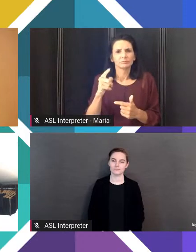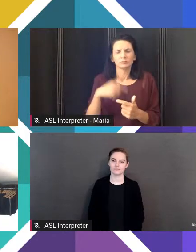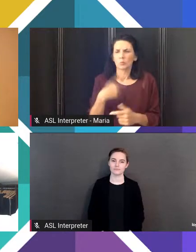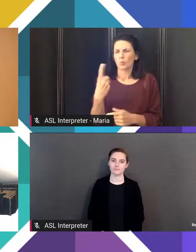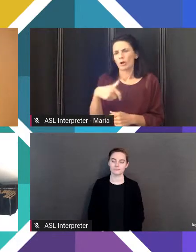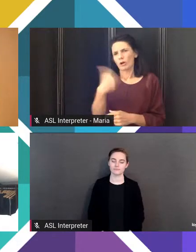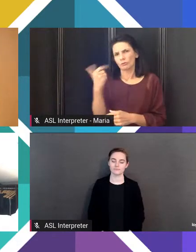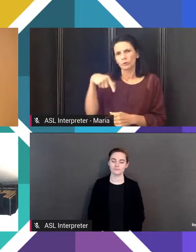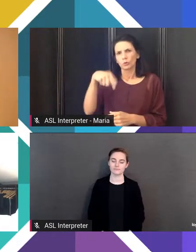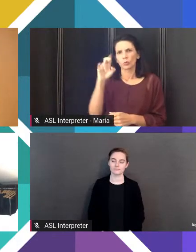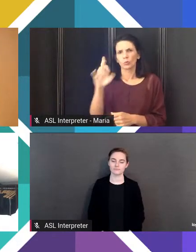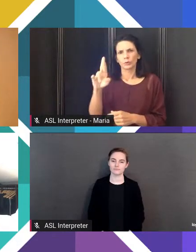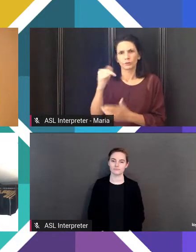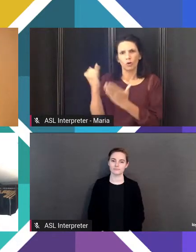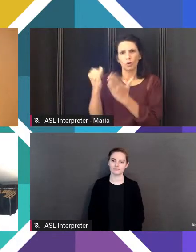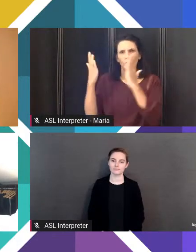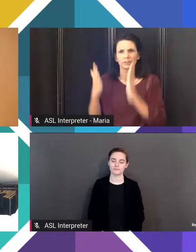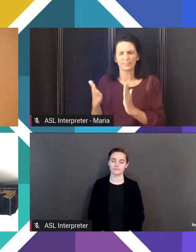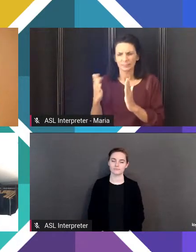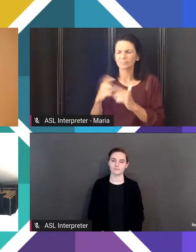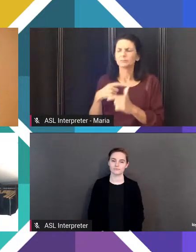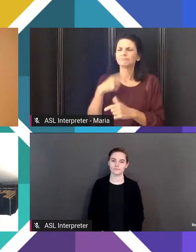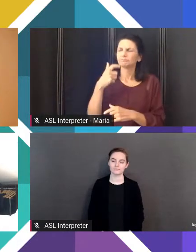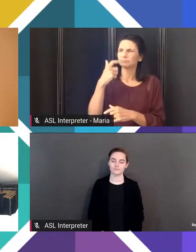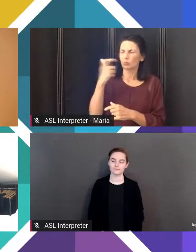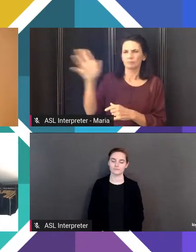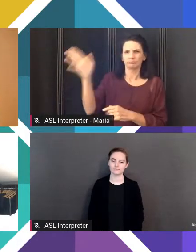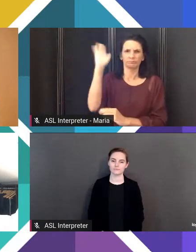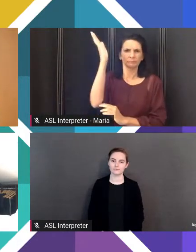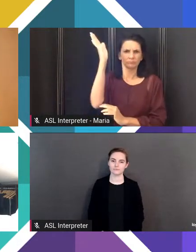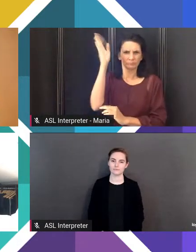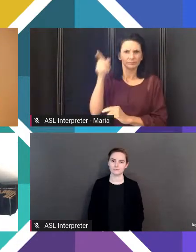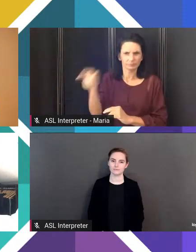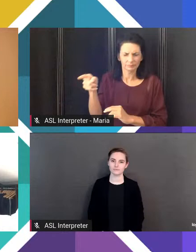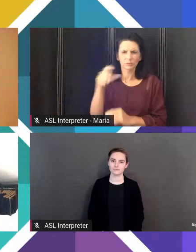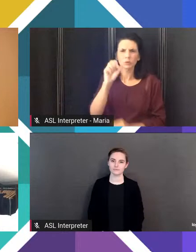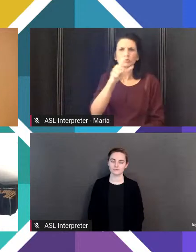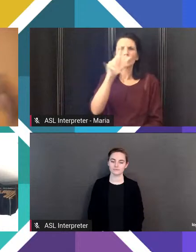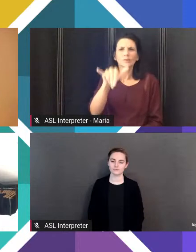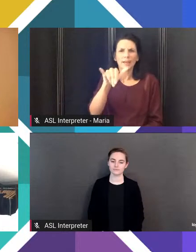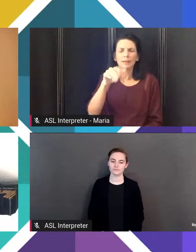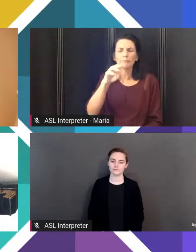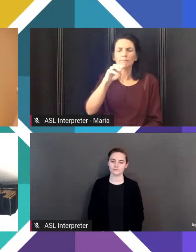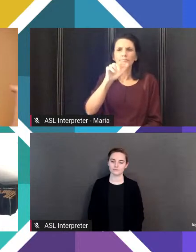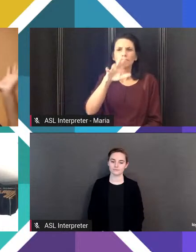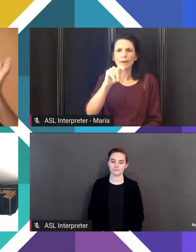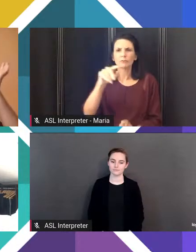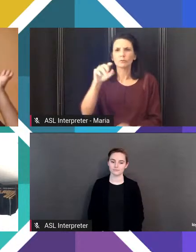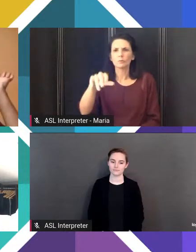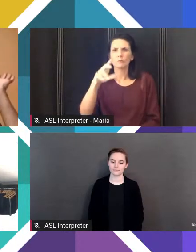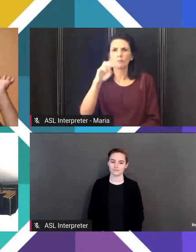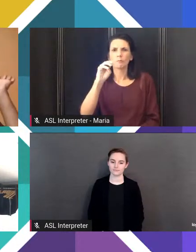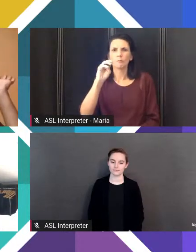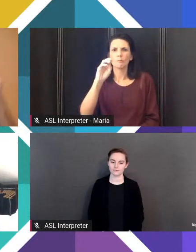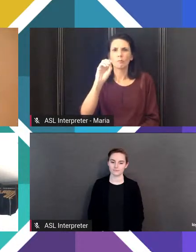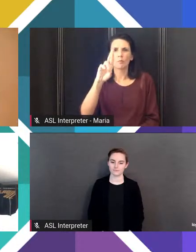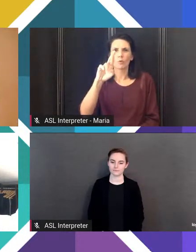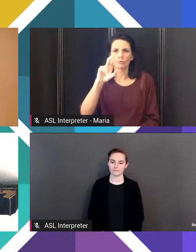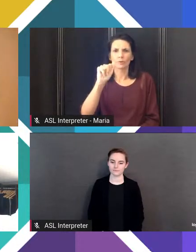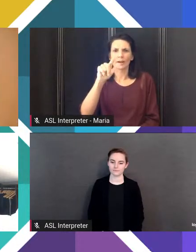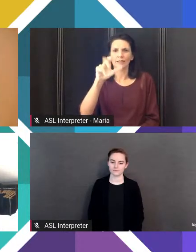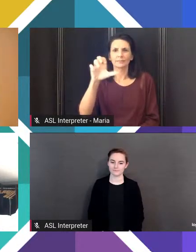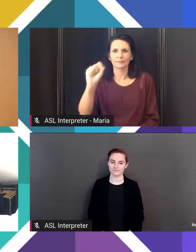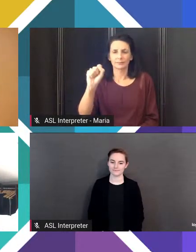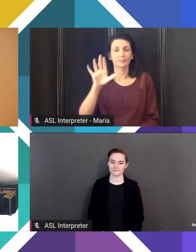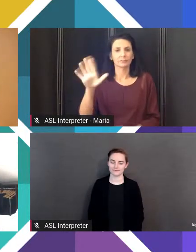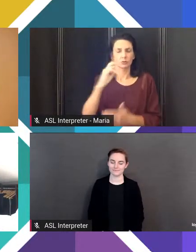artist who spoke earlier this week, Sulinette Morales, whose work is behind Patrick Dunn. And one of the things